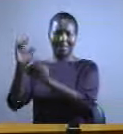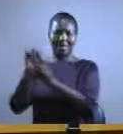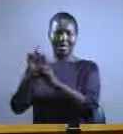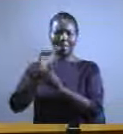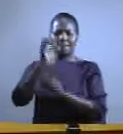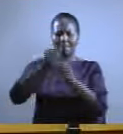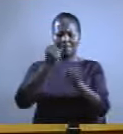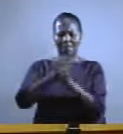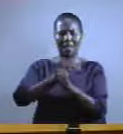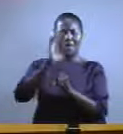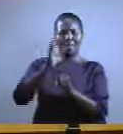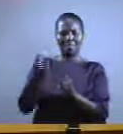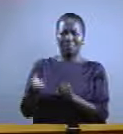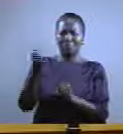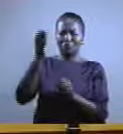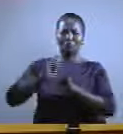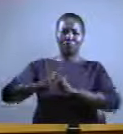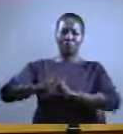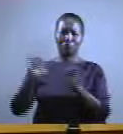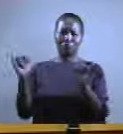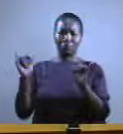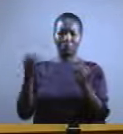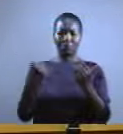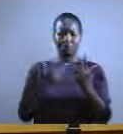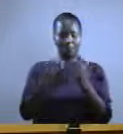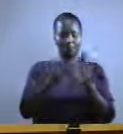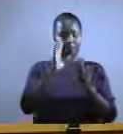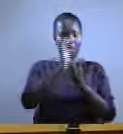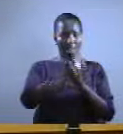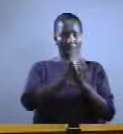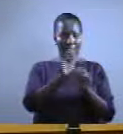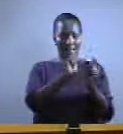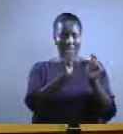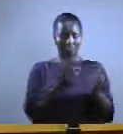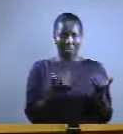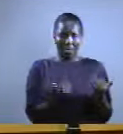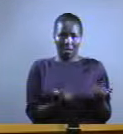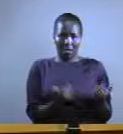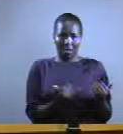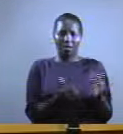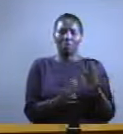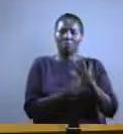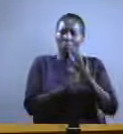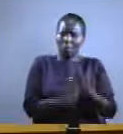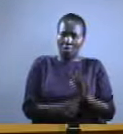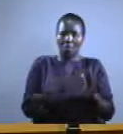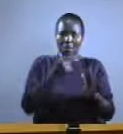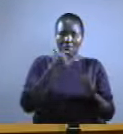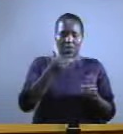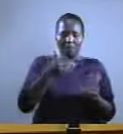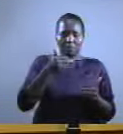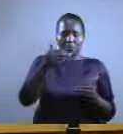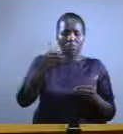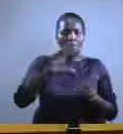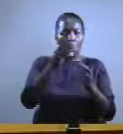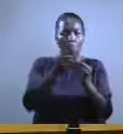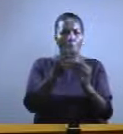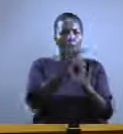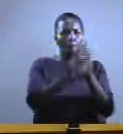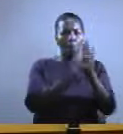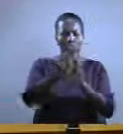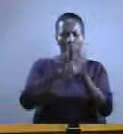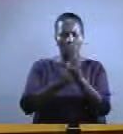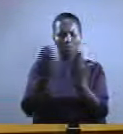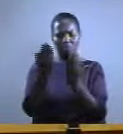pressure. This revised fiscal framework, therefore, grounds itself in the continued fiscal consolidation and support for the